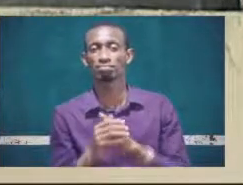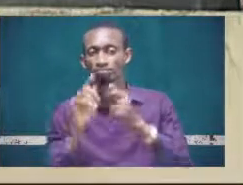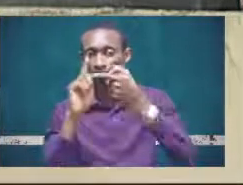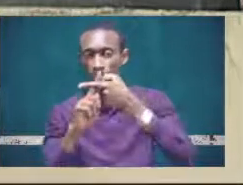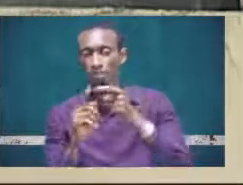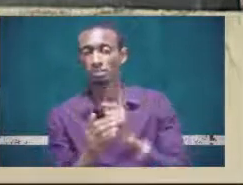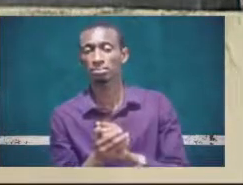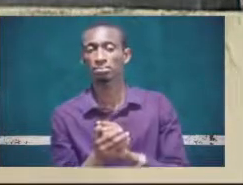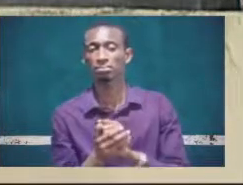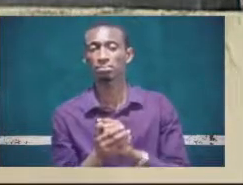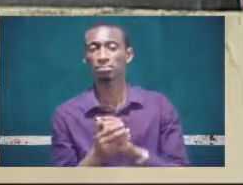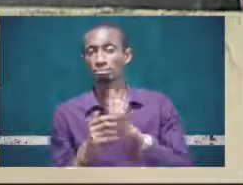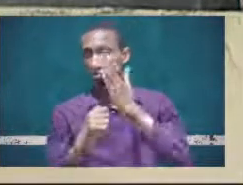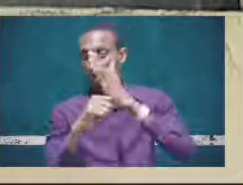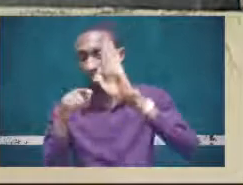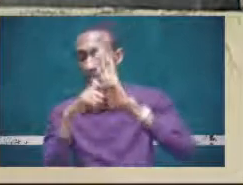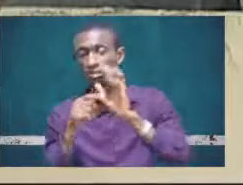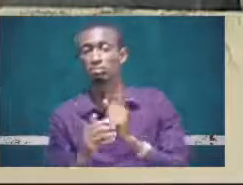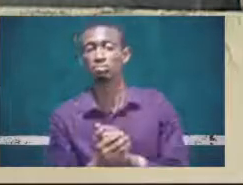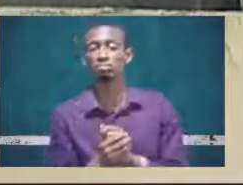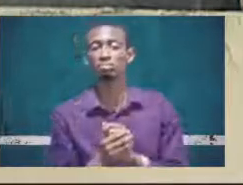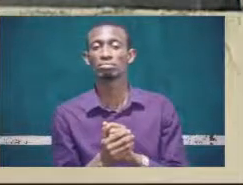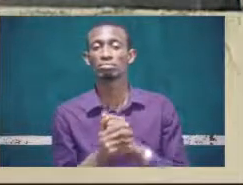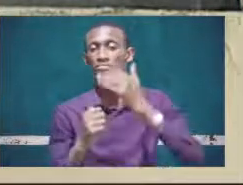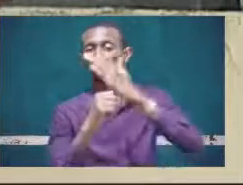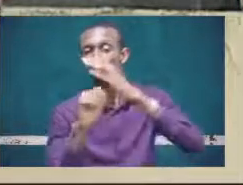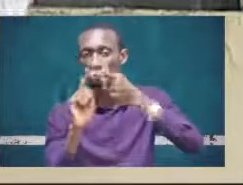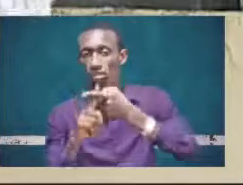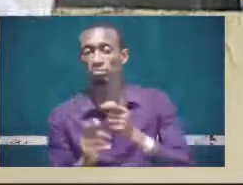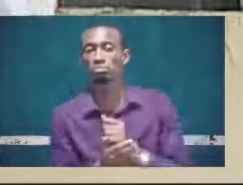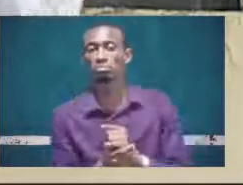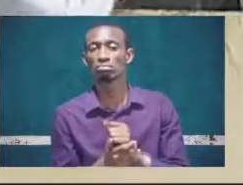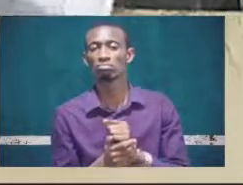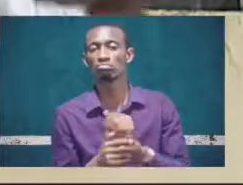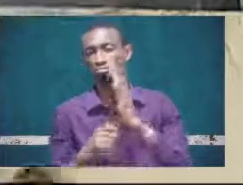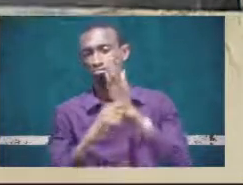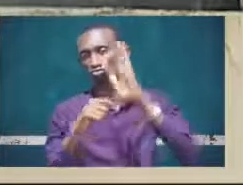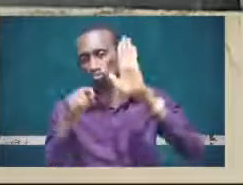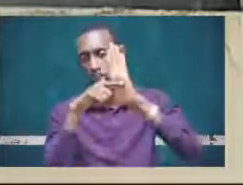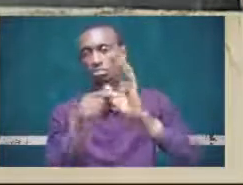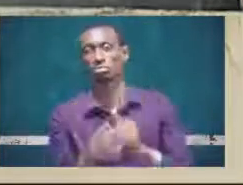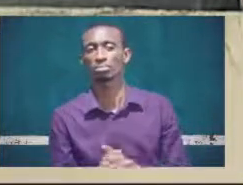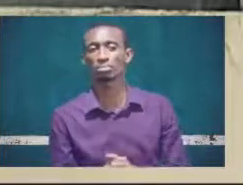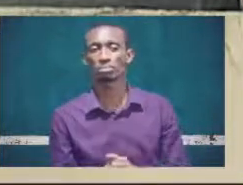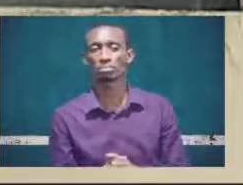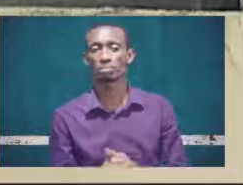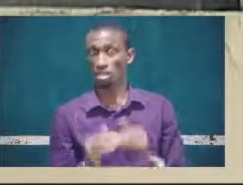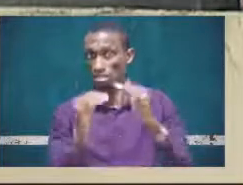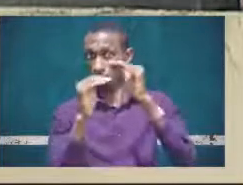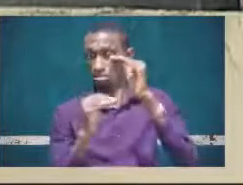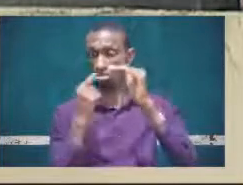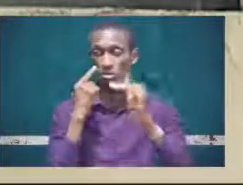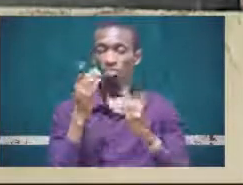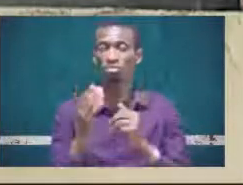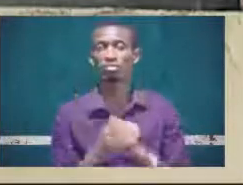positive, yes, negative, positive, and negative. The inequality